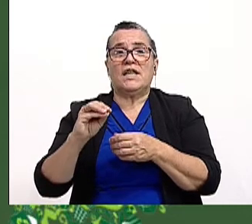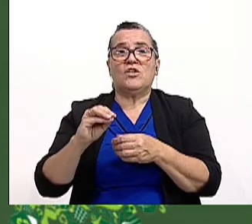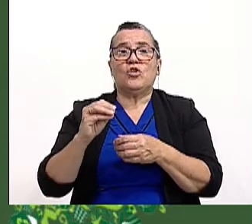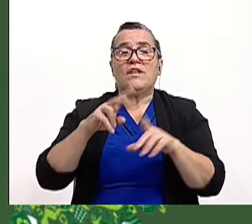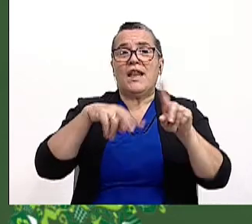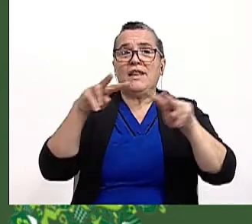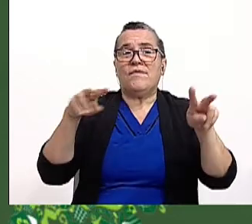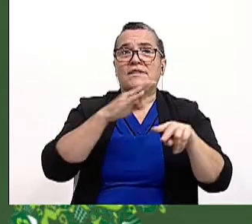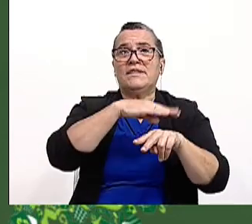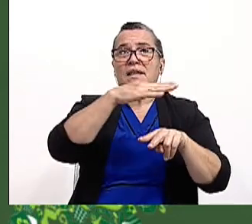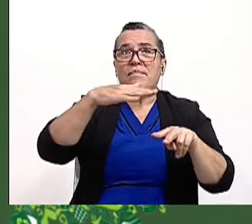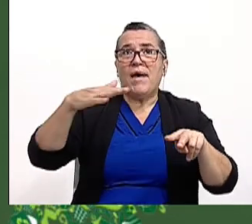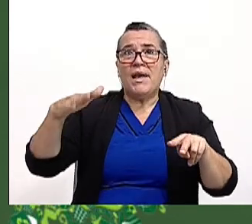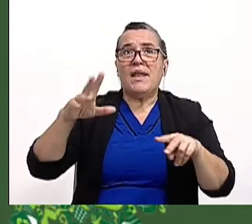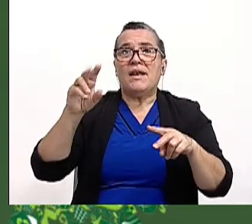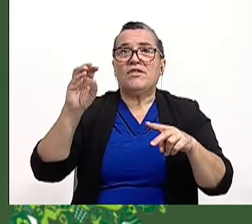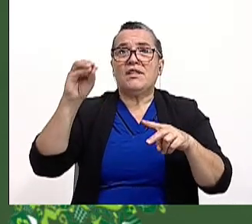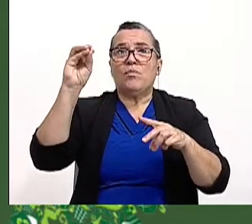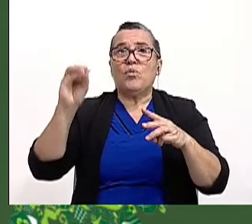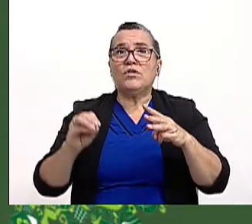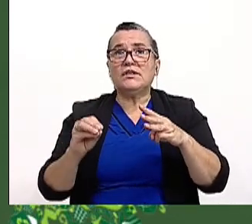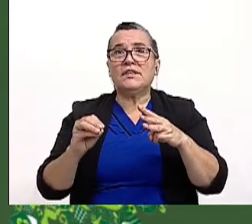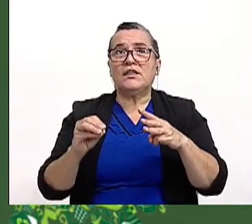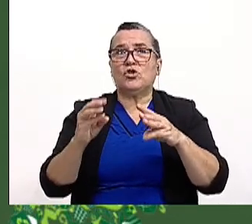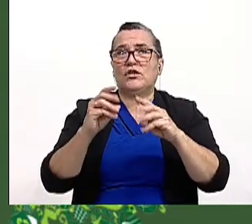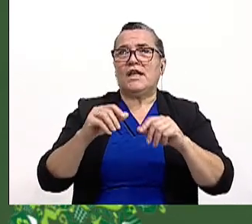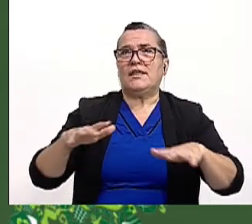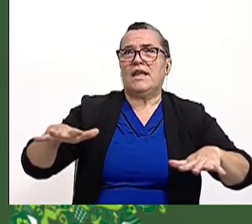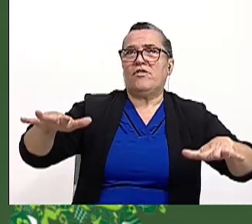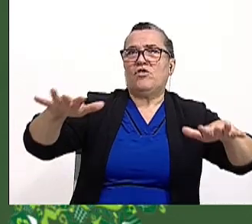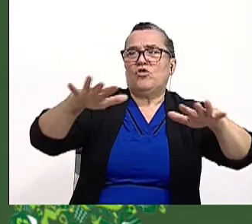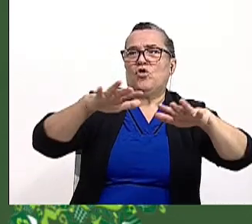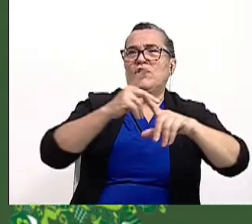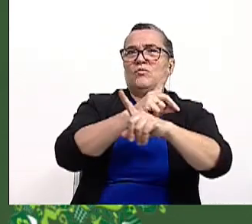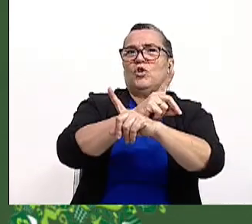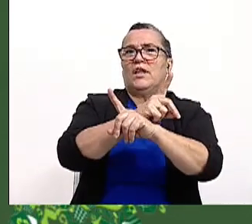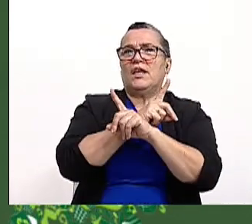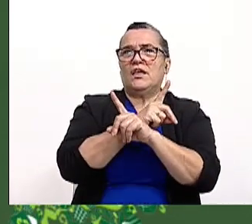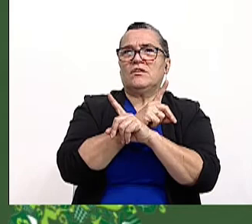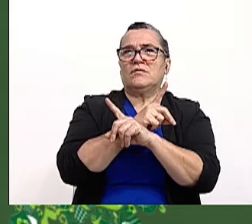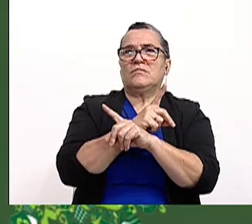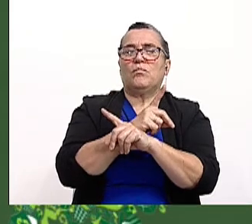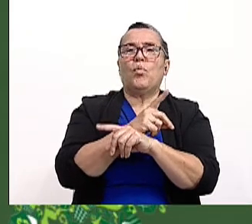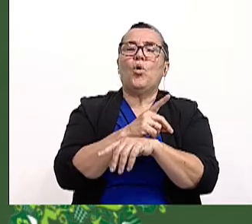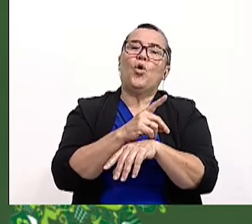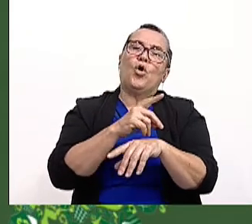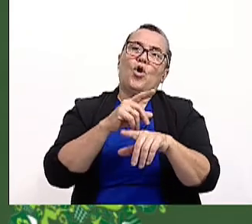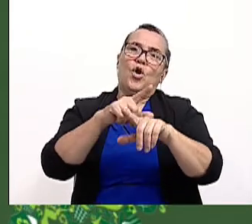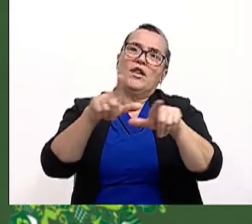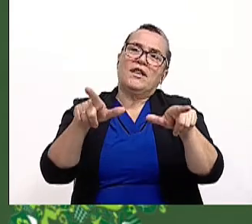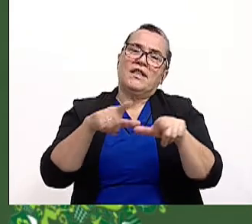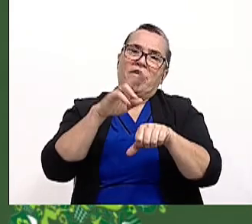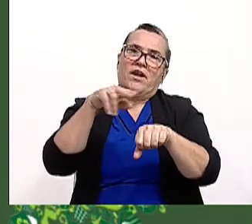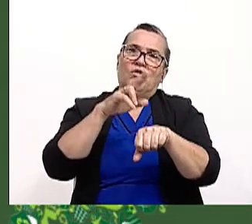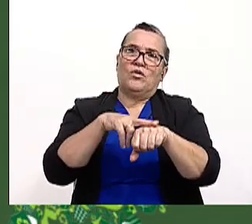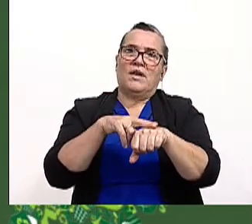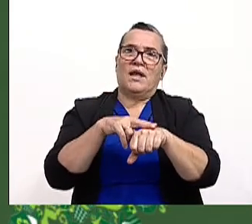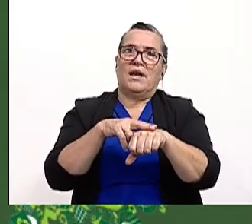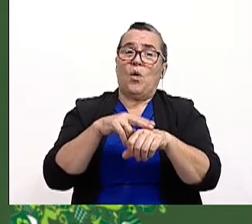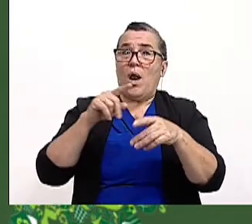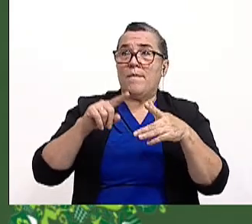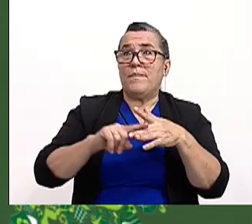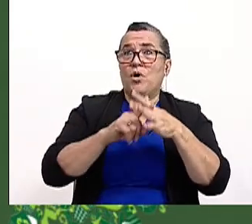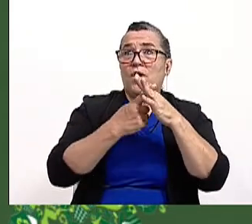3.5% of all marine life, and 30% of the country's territory is protected natural land. A pioneer in